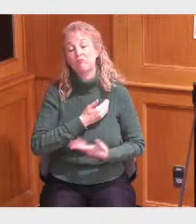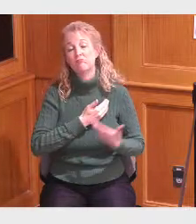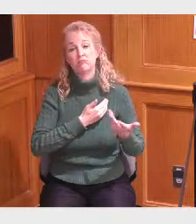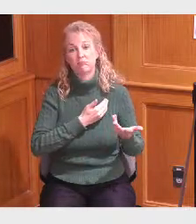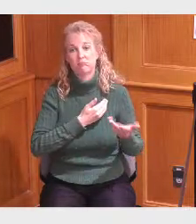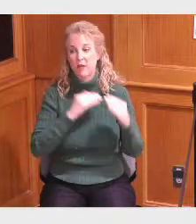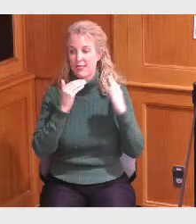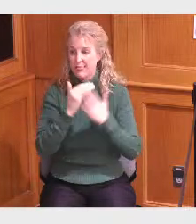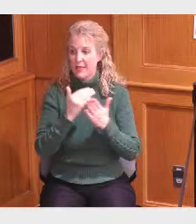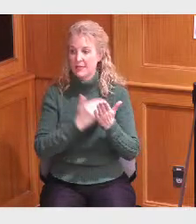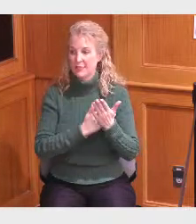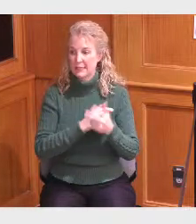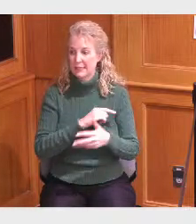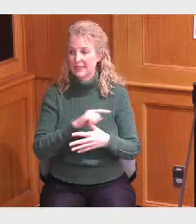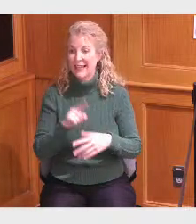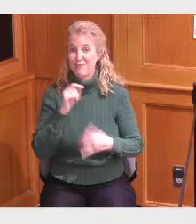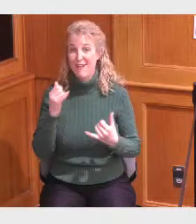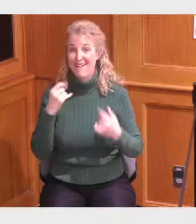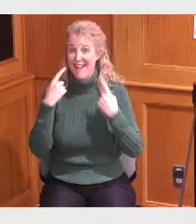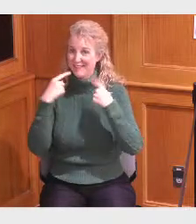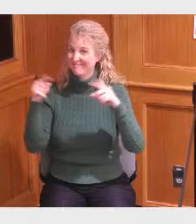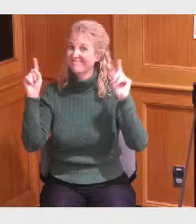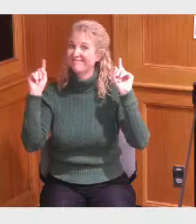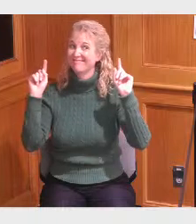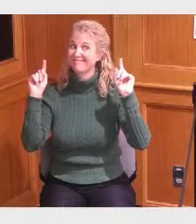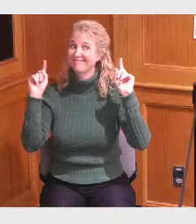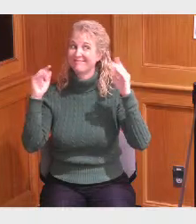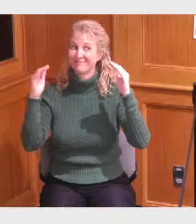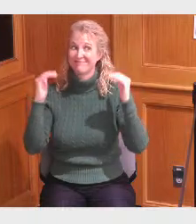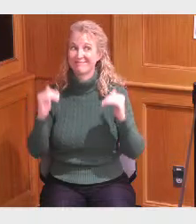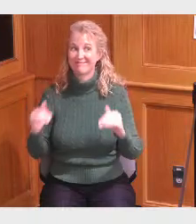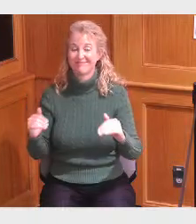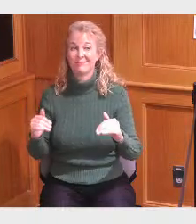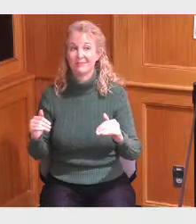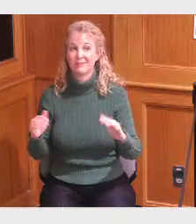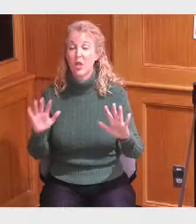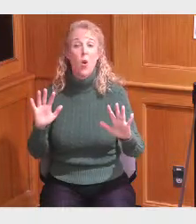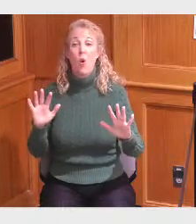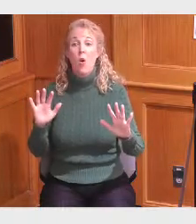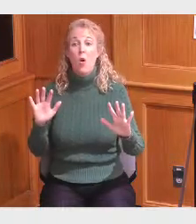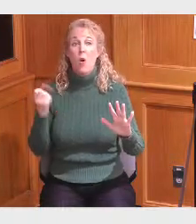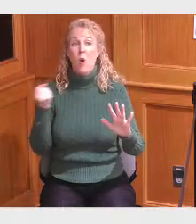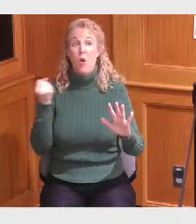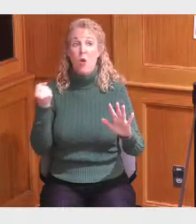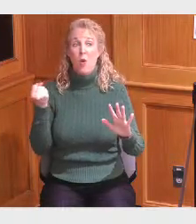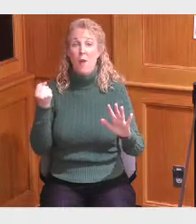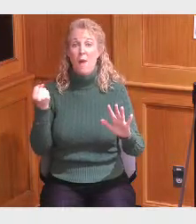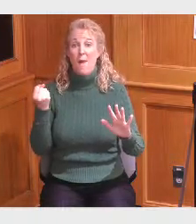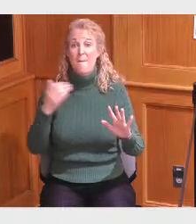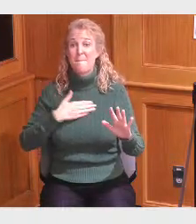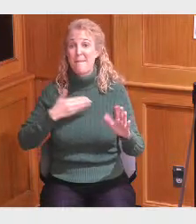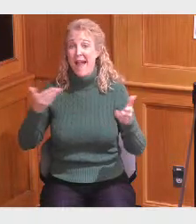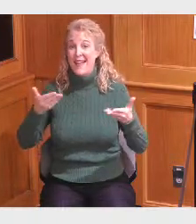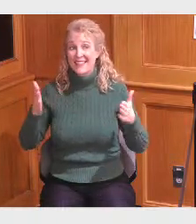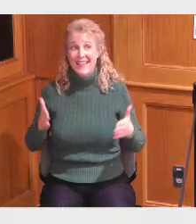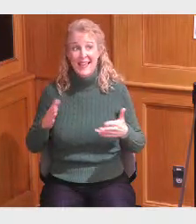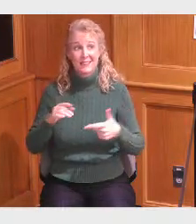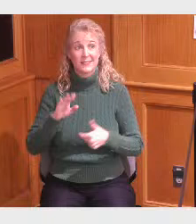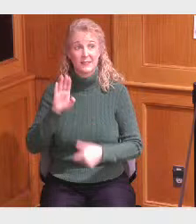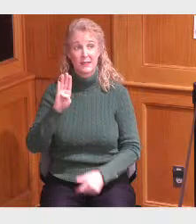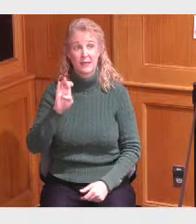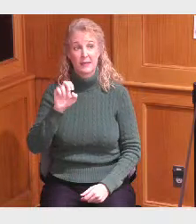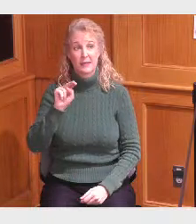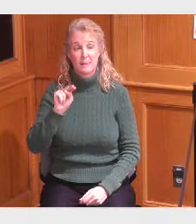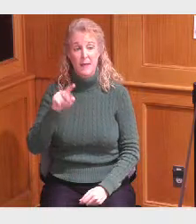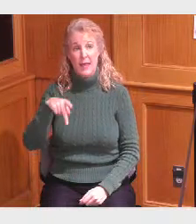it and are doing very well. Okay? Next. And I'm going to say here, my guests today are Ben Parks from Park